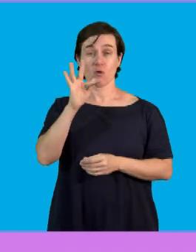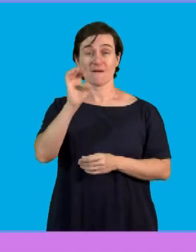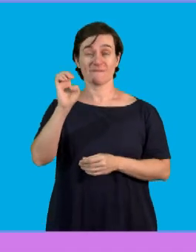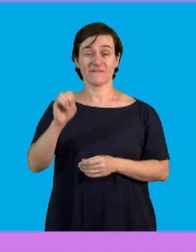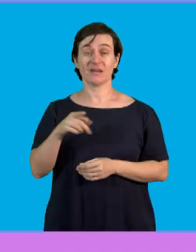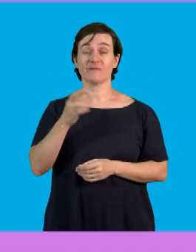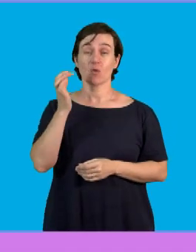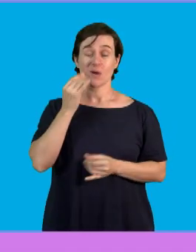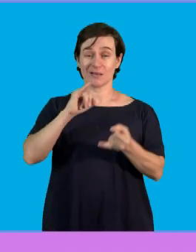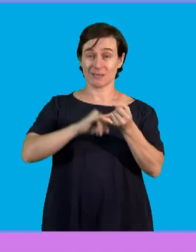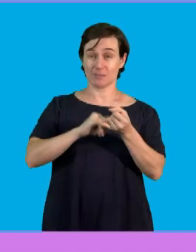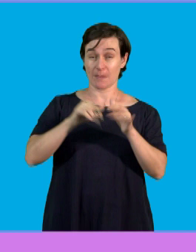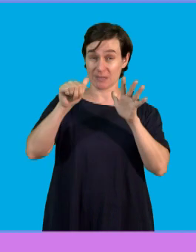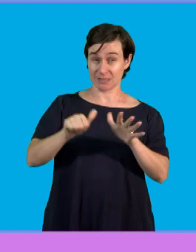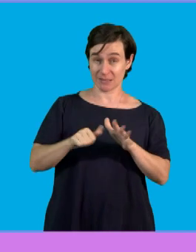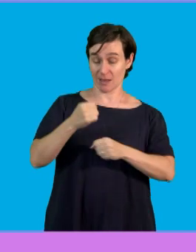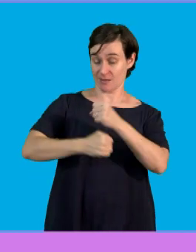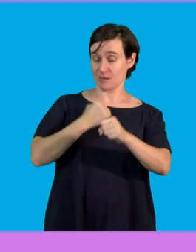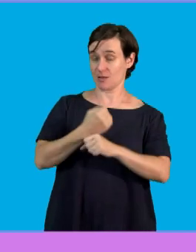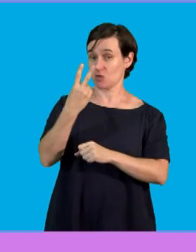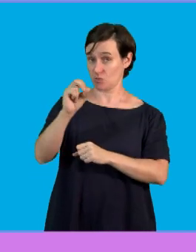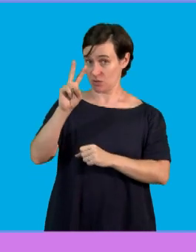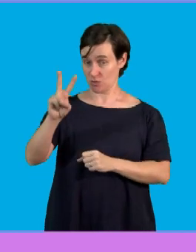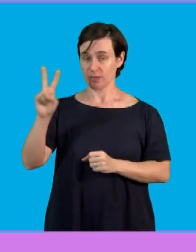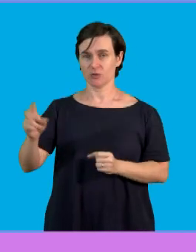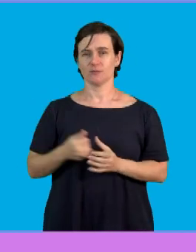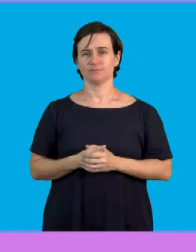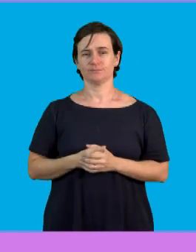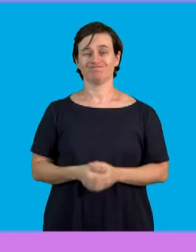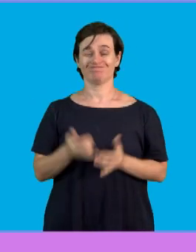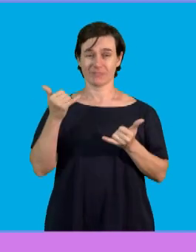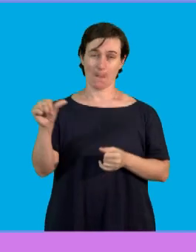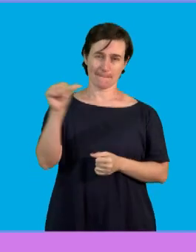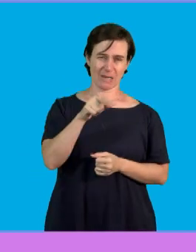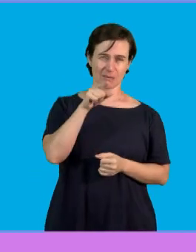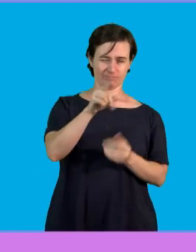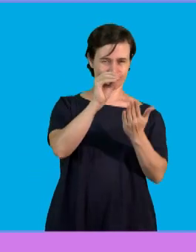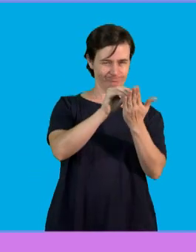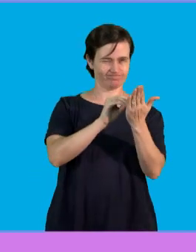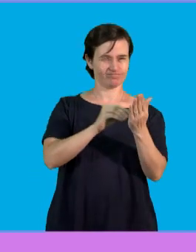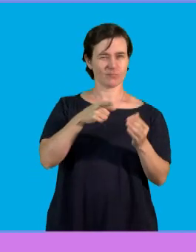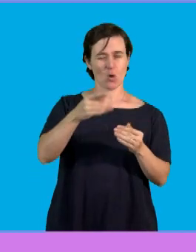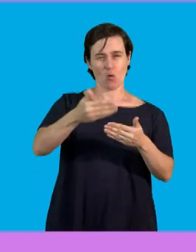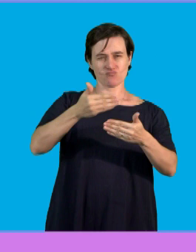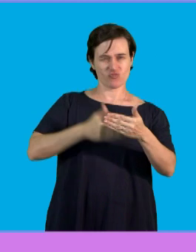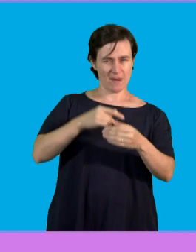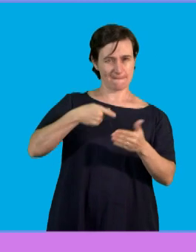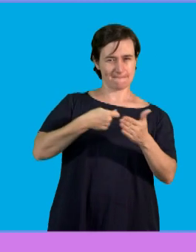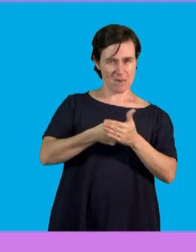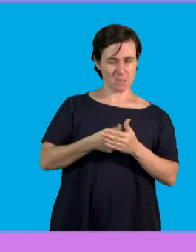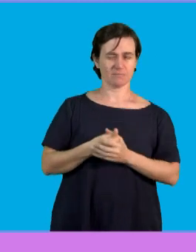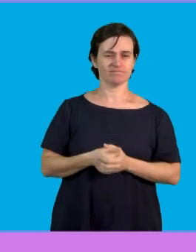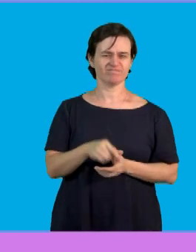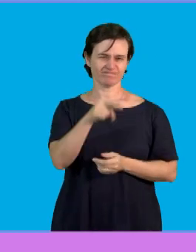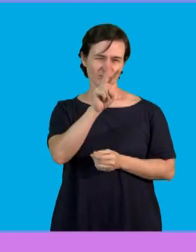of September 2022. So now we go to our prepaid fee. So we are here. So here we can see